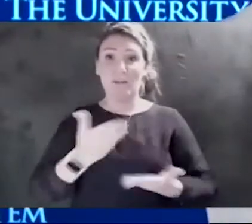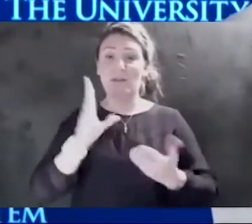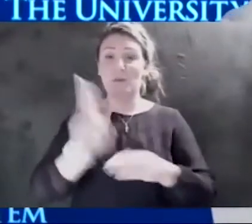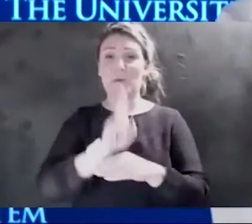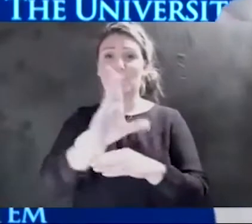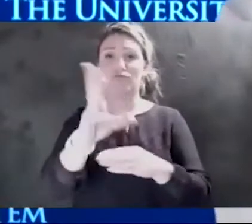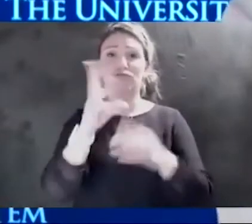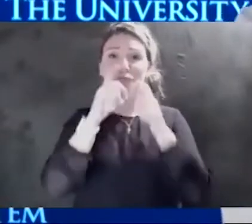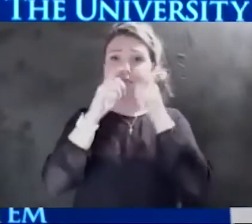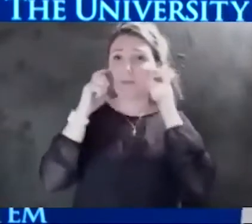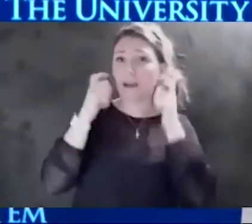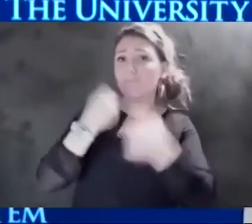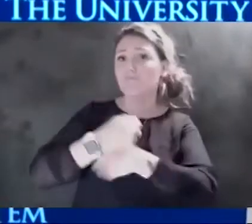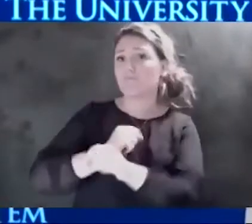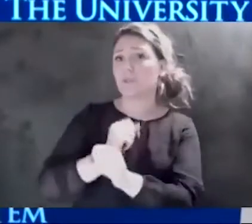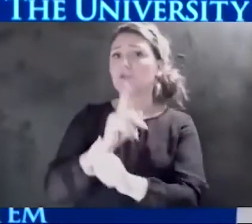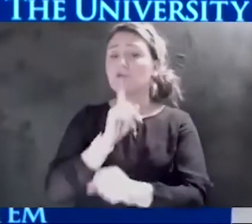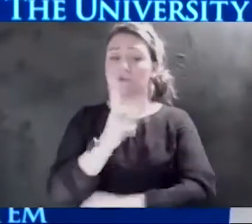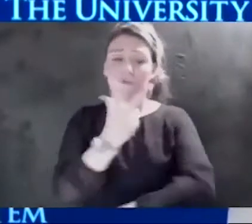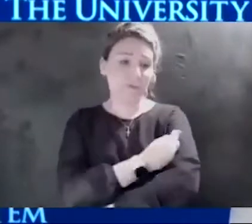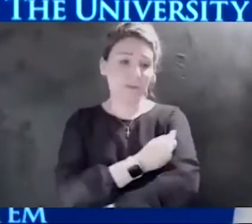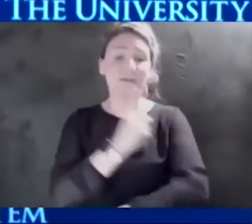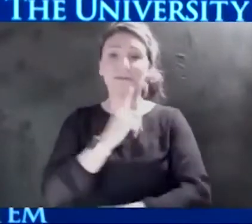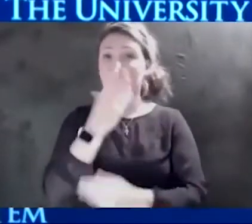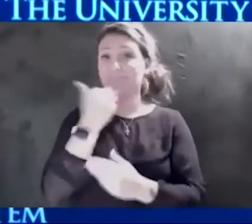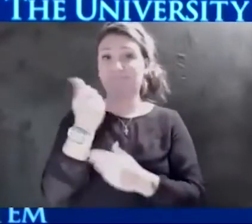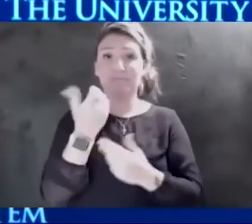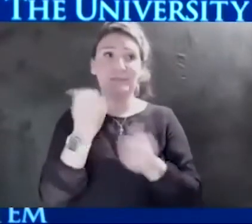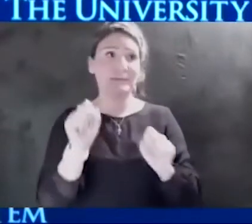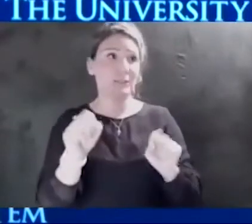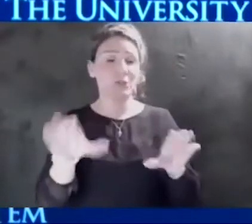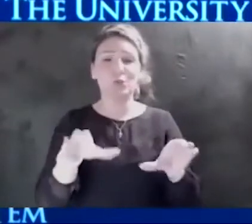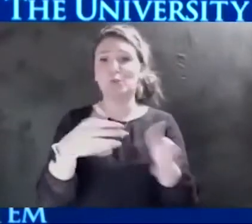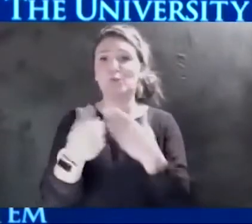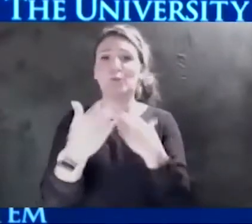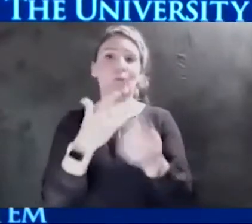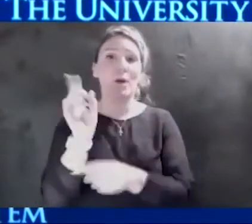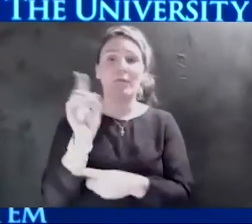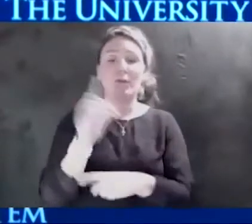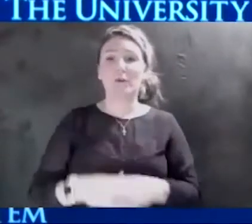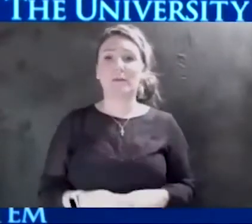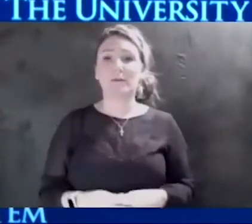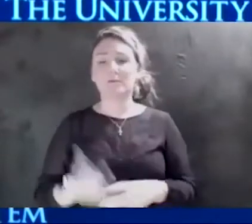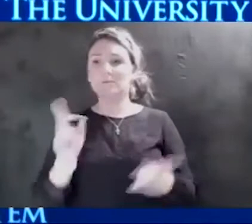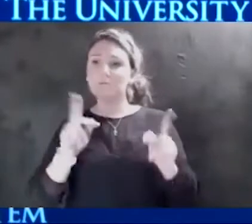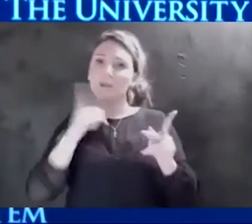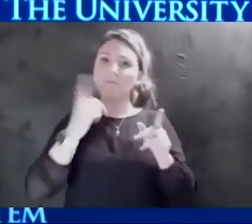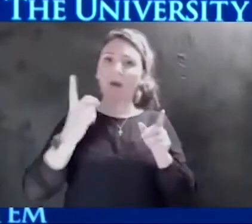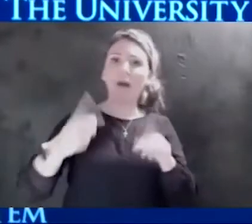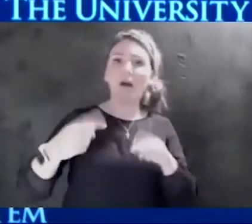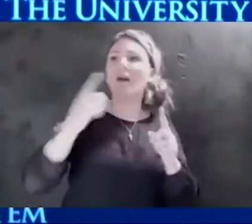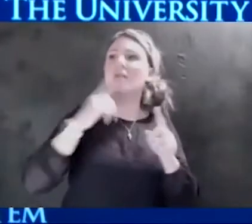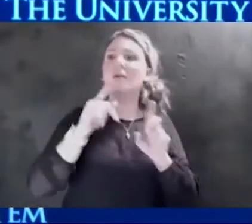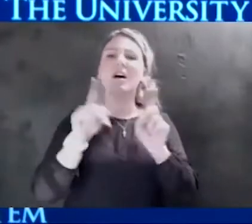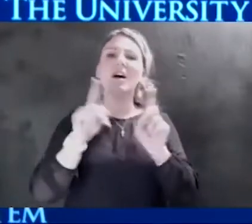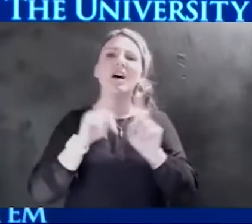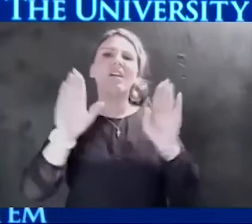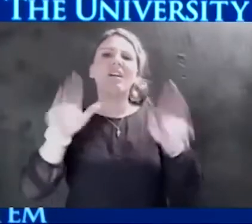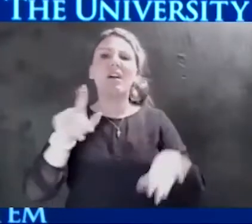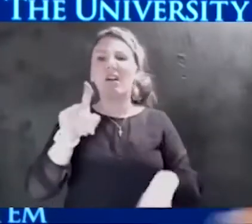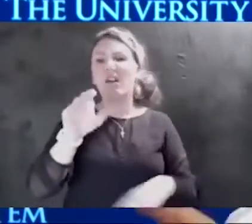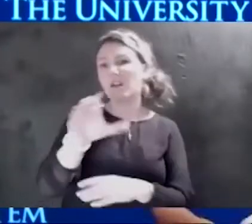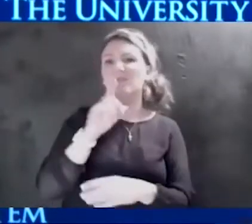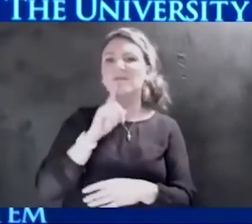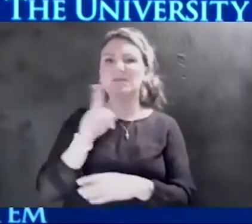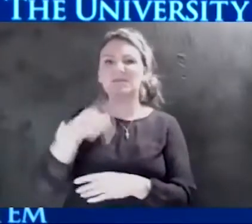vaccinated, that's the best you can do no matter where you are. Now, folks may argue and they may say, gosh darn it, but Kansas City, and you guys are at the epicenter, you're just going